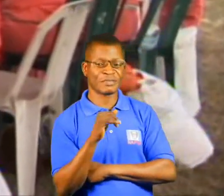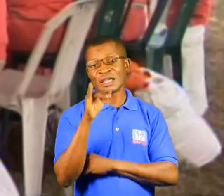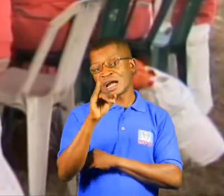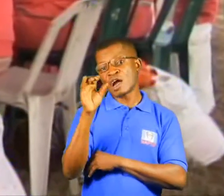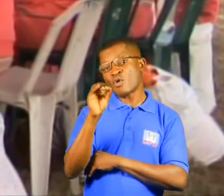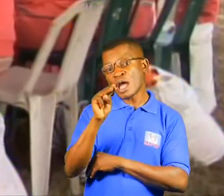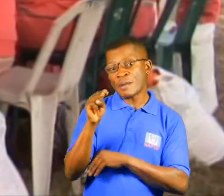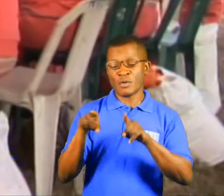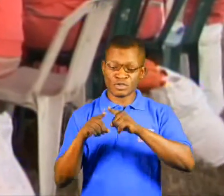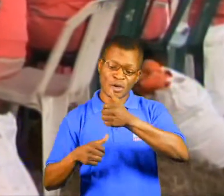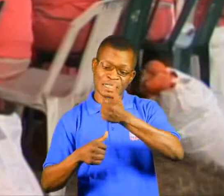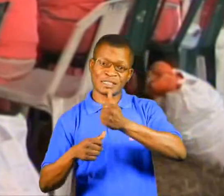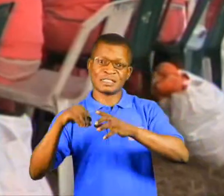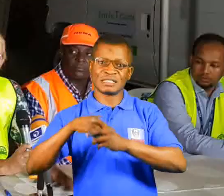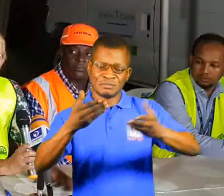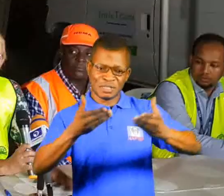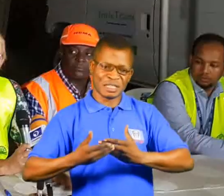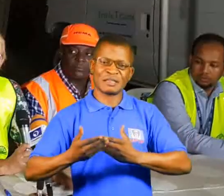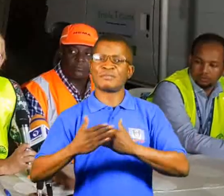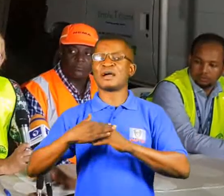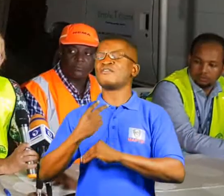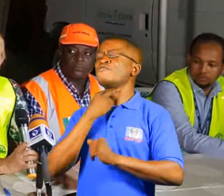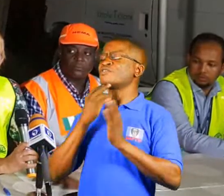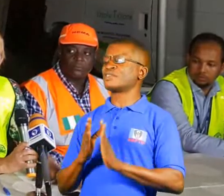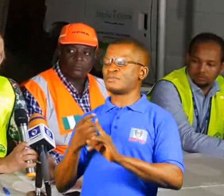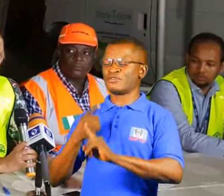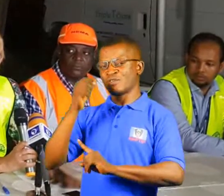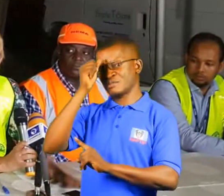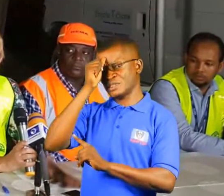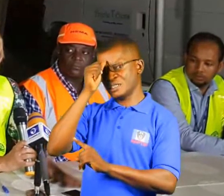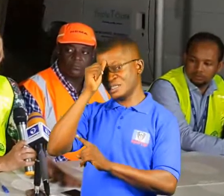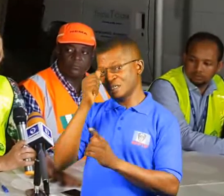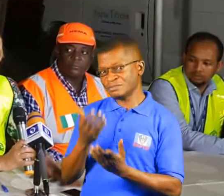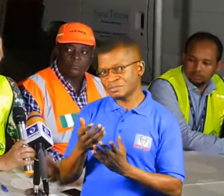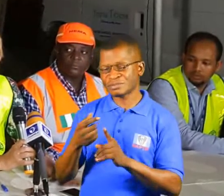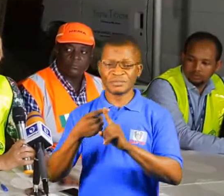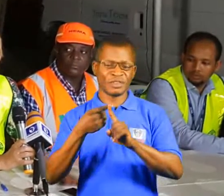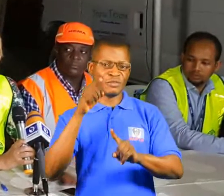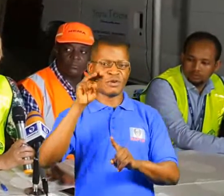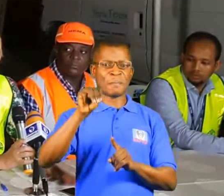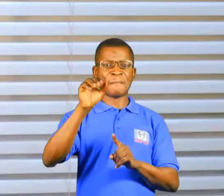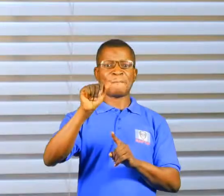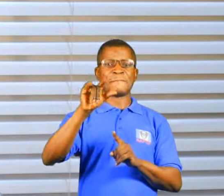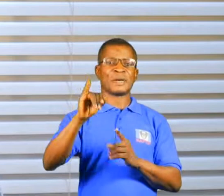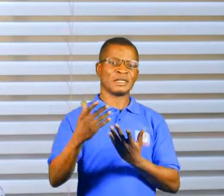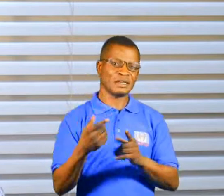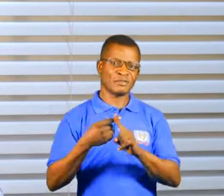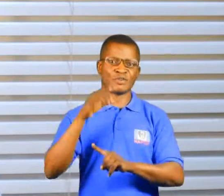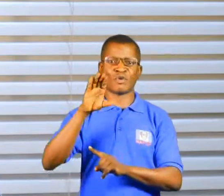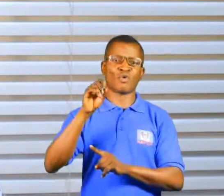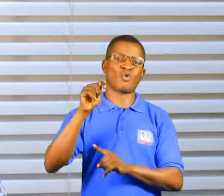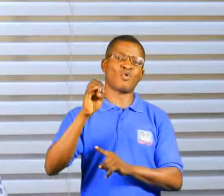from Libya, IOM have also assisted in the repatriation of victims from India, from